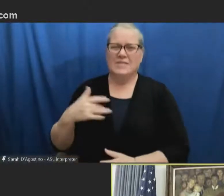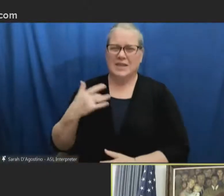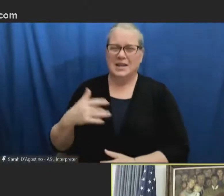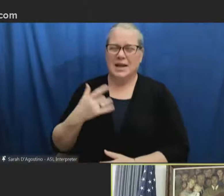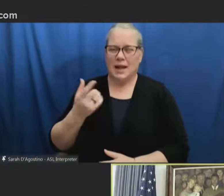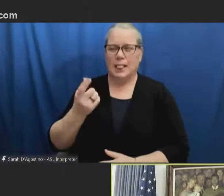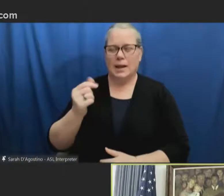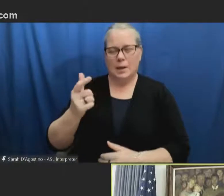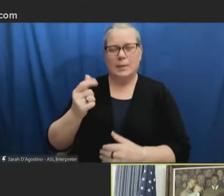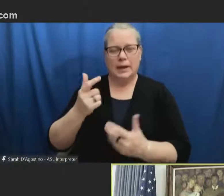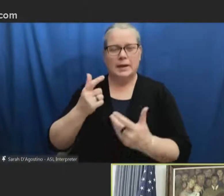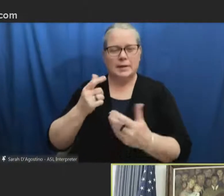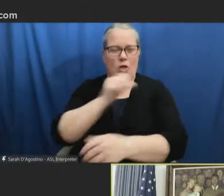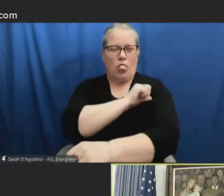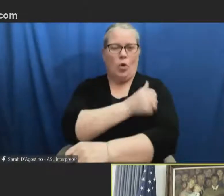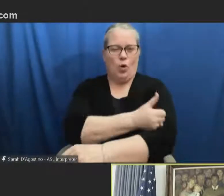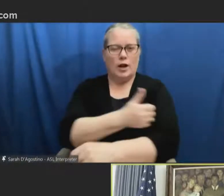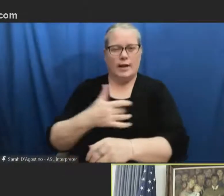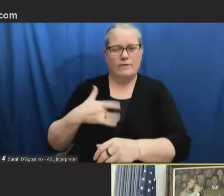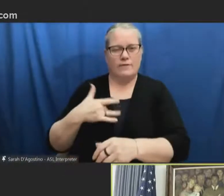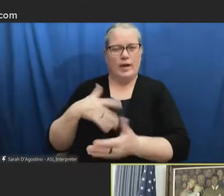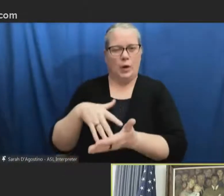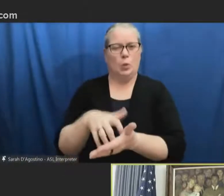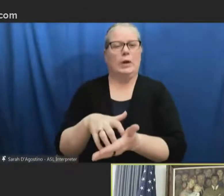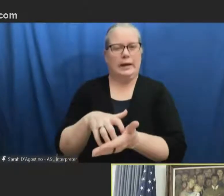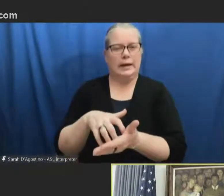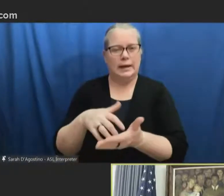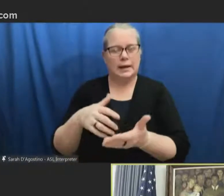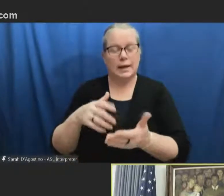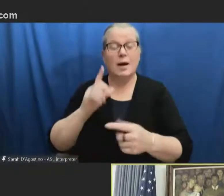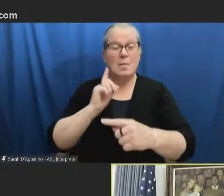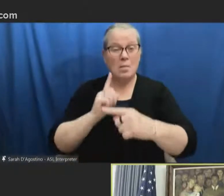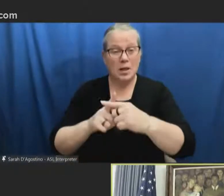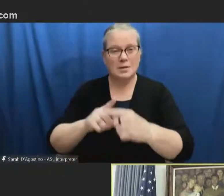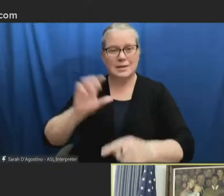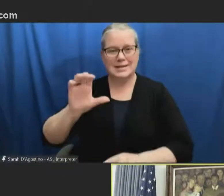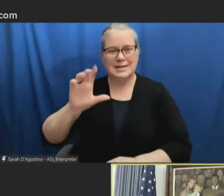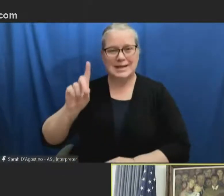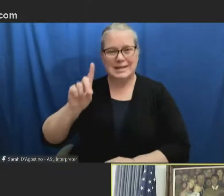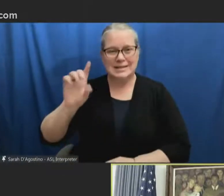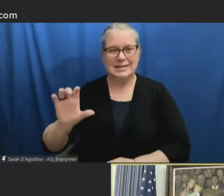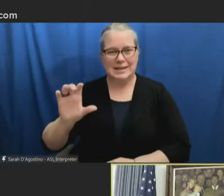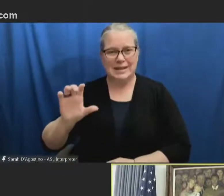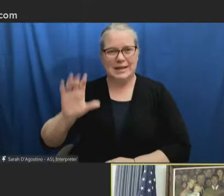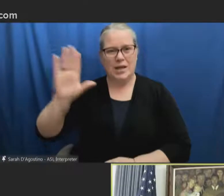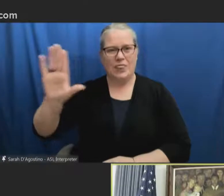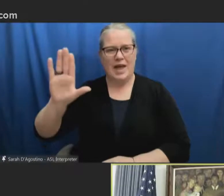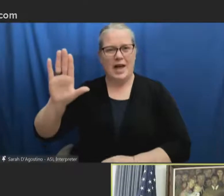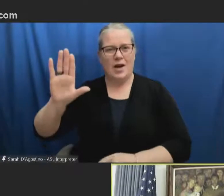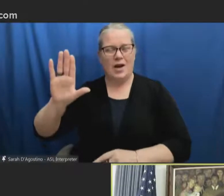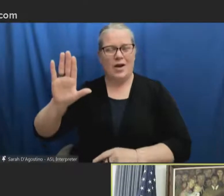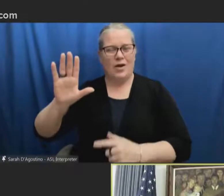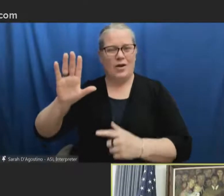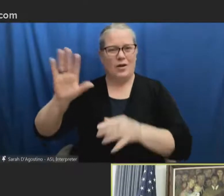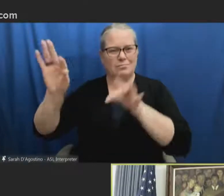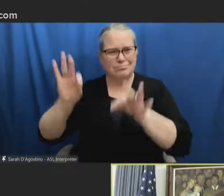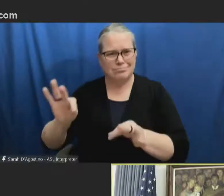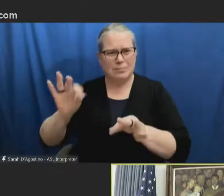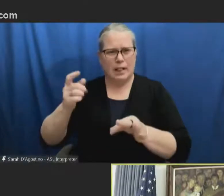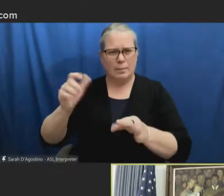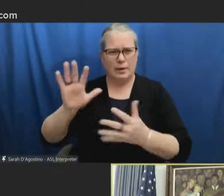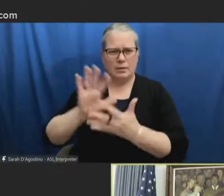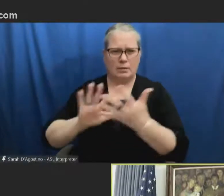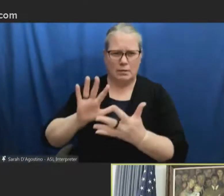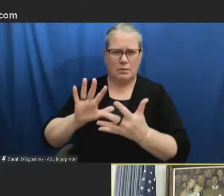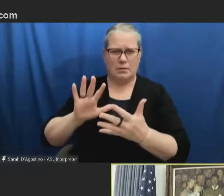CDC. We wanted to lend clarity to it, especially given the risk we had with nursing homes, a couple of years ago. Wanted to make